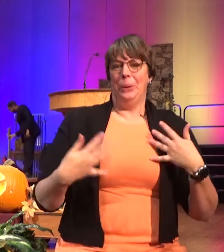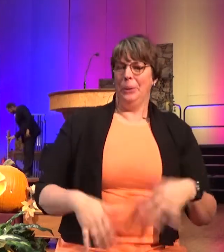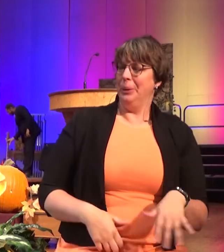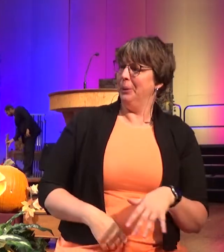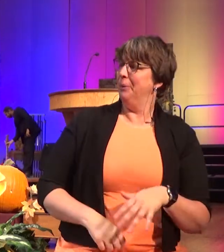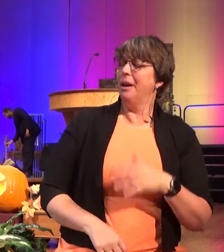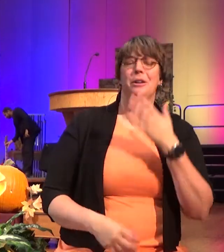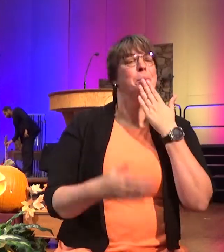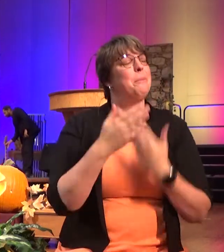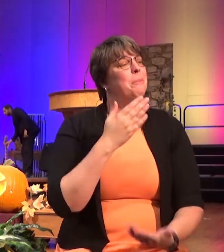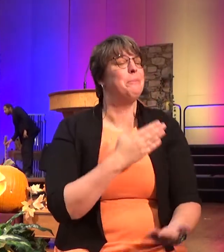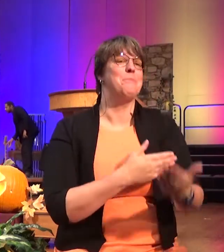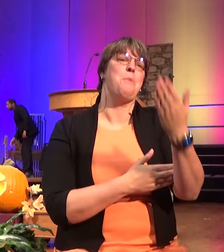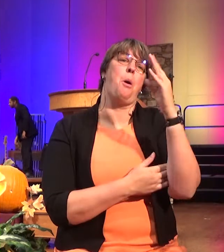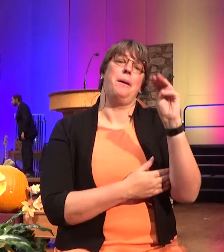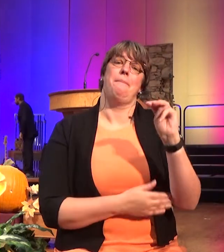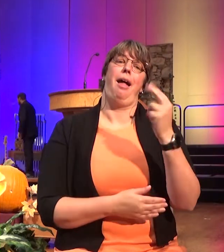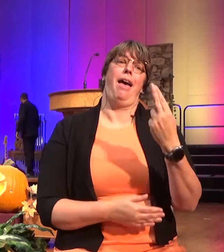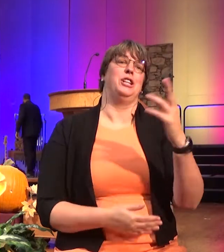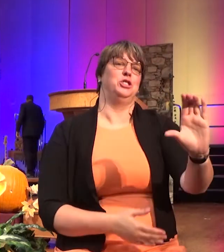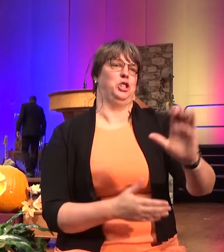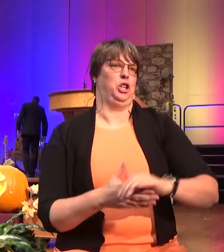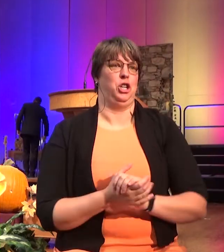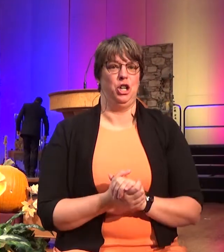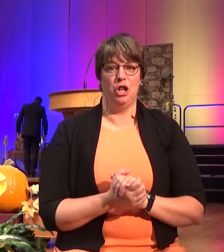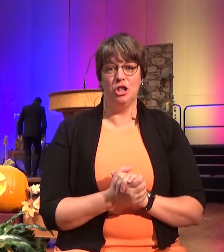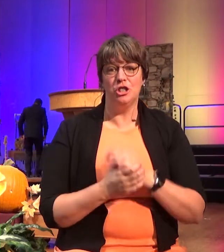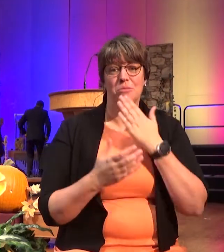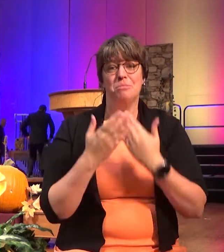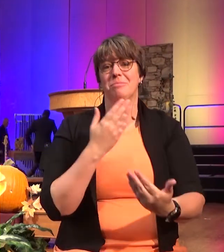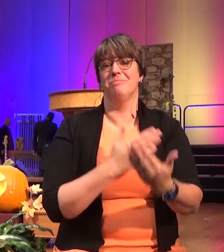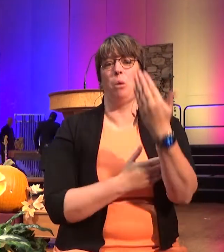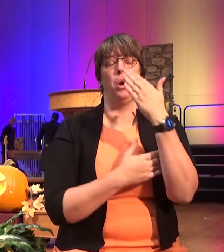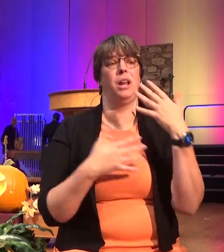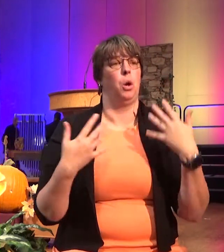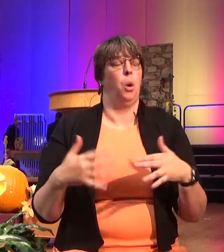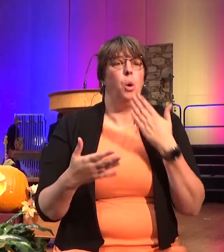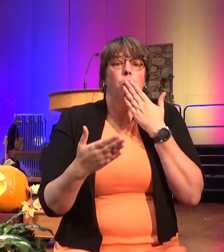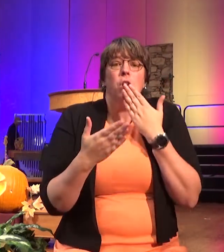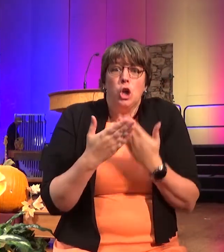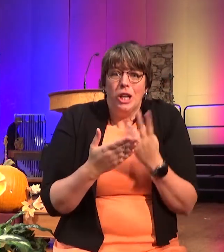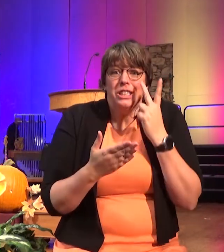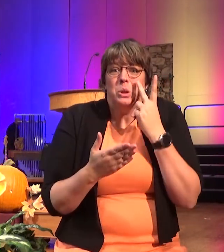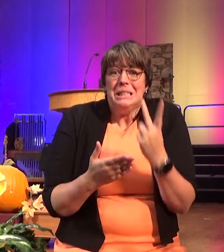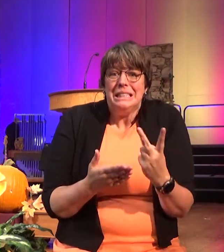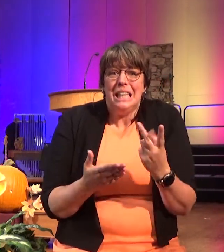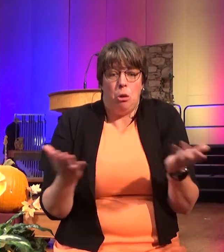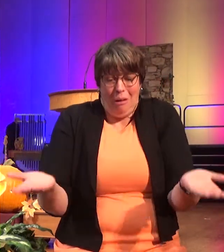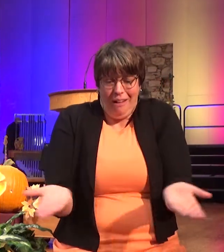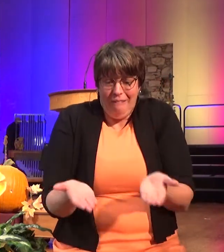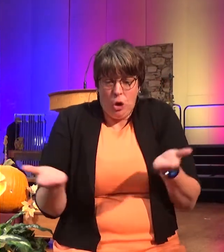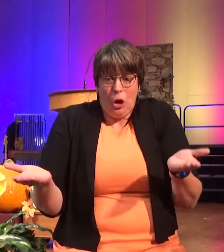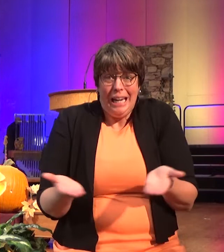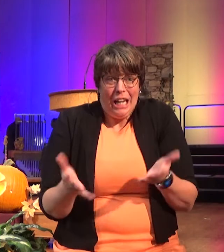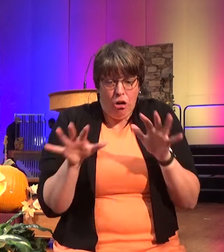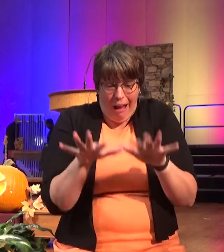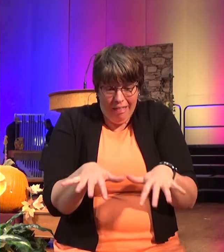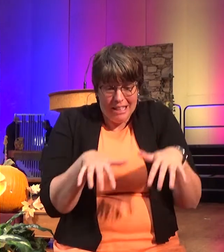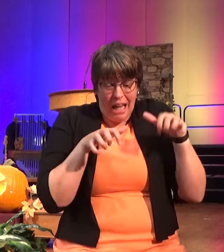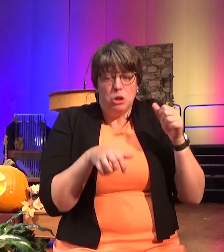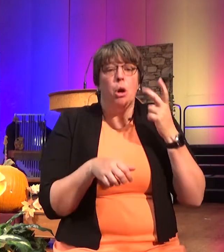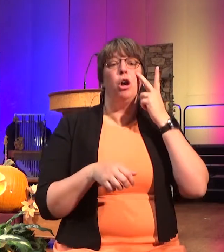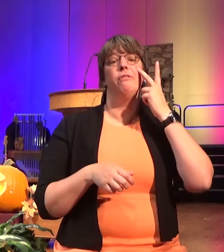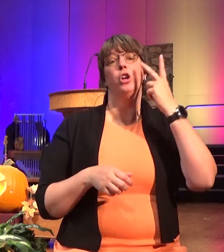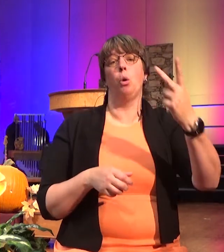morning, Mile High Church. Good morning. So good to see you here, whether you're here in our beautiful sanctuary or watching us online.